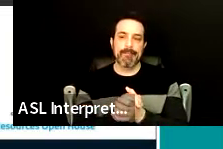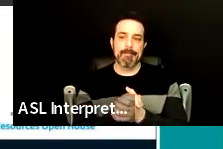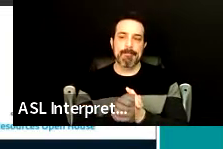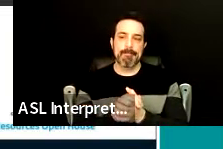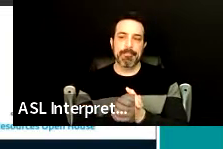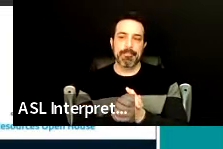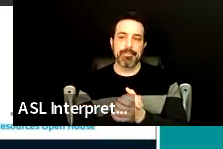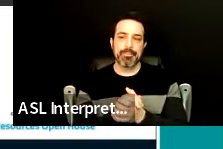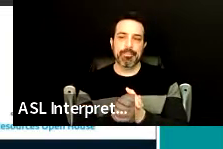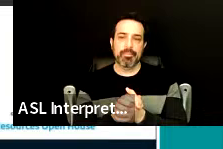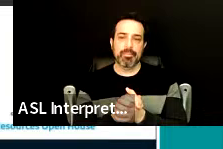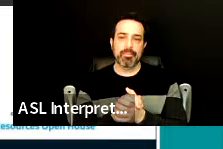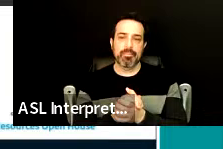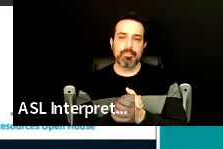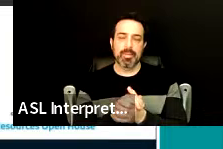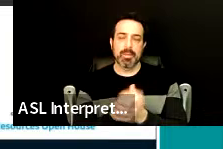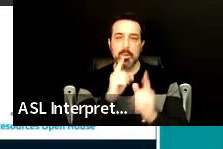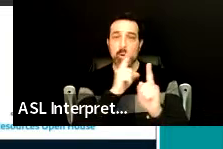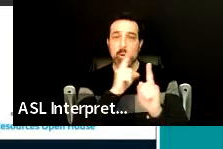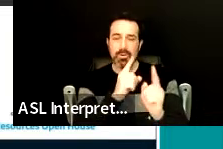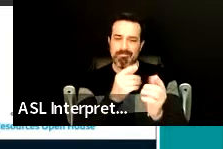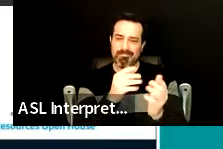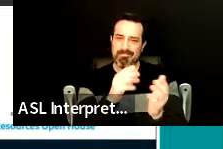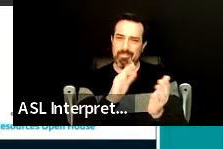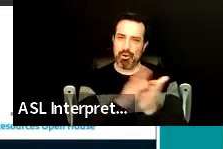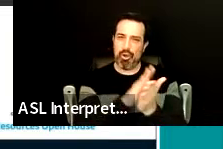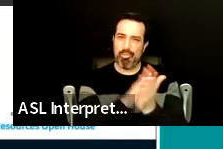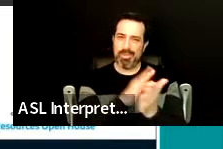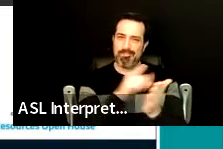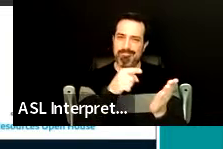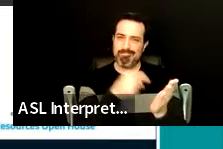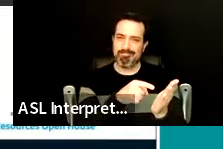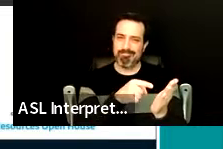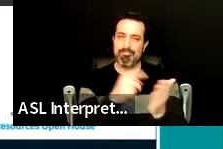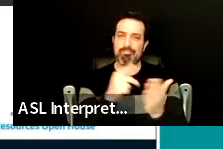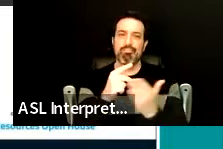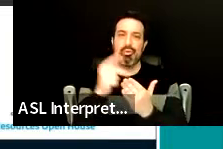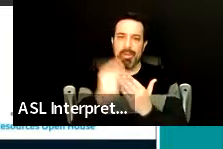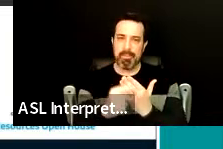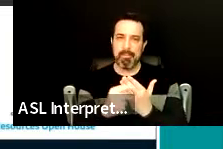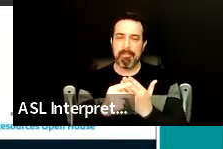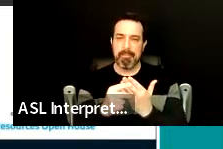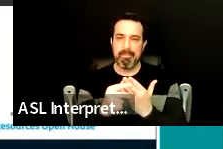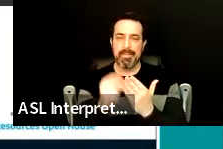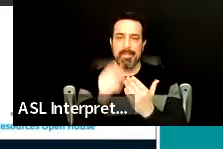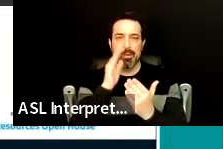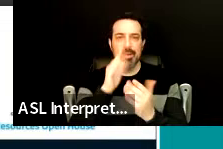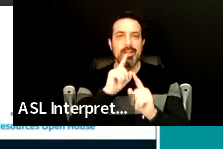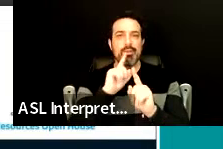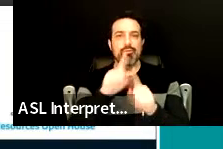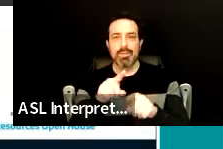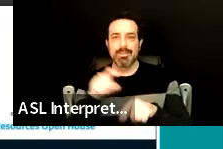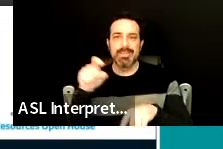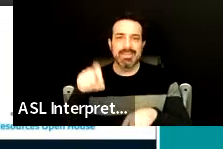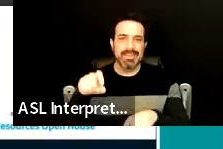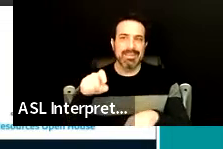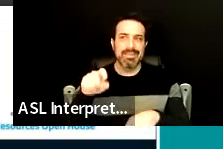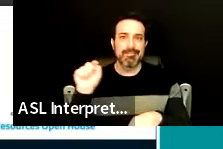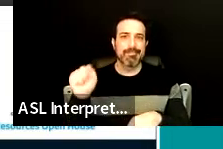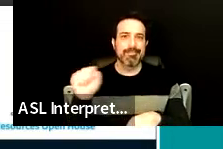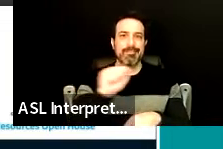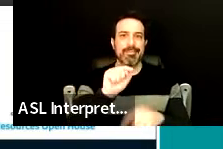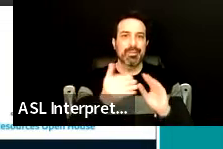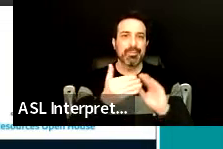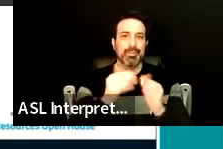a document for the program that will address the needs of these communities,